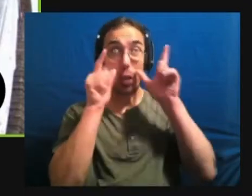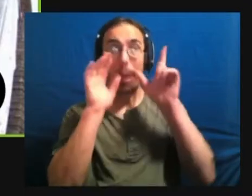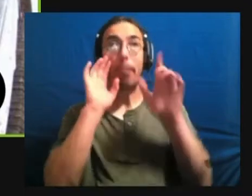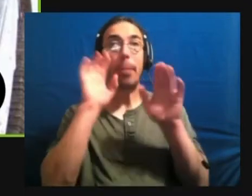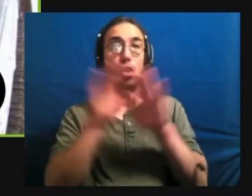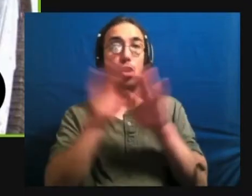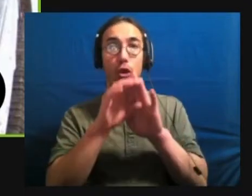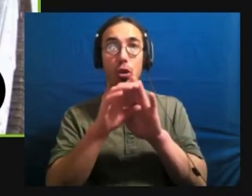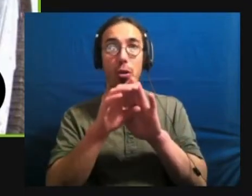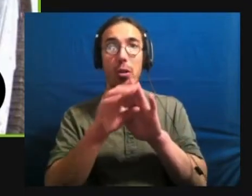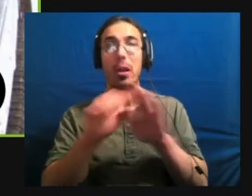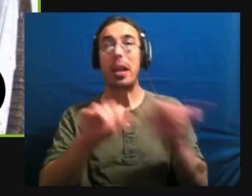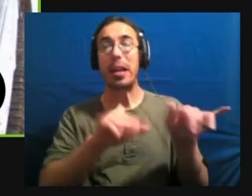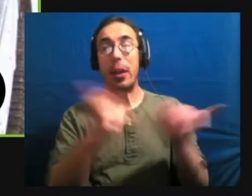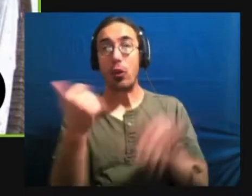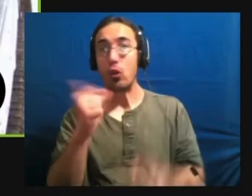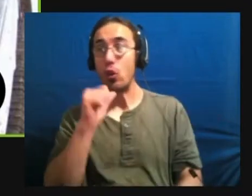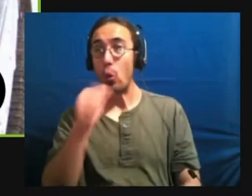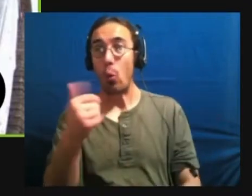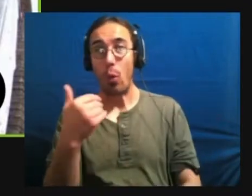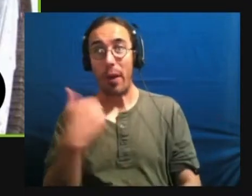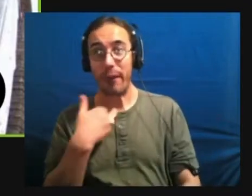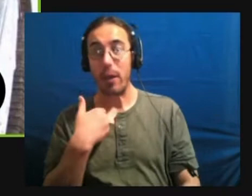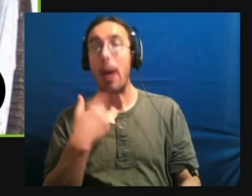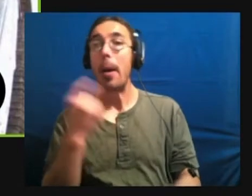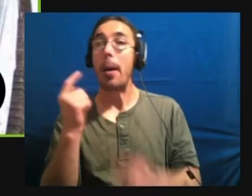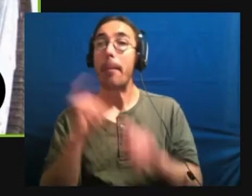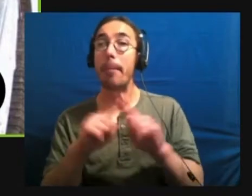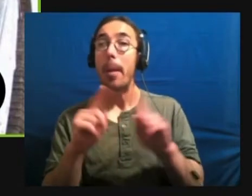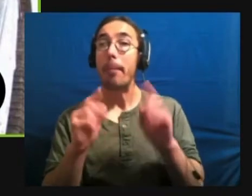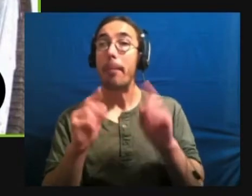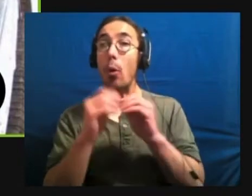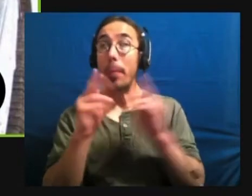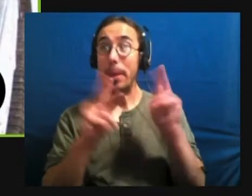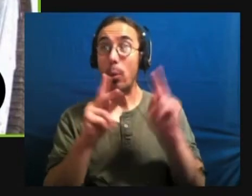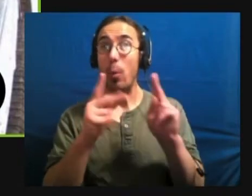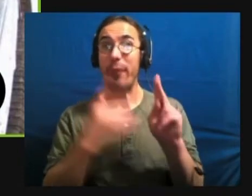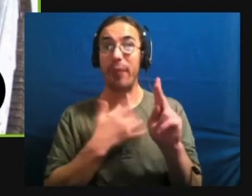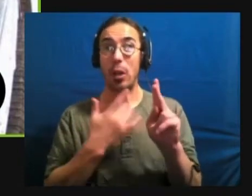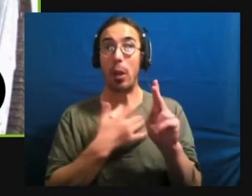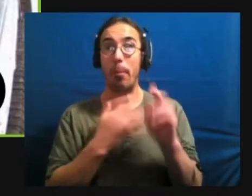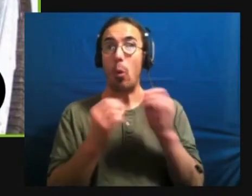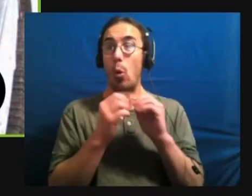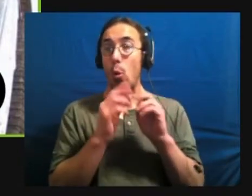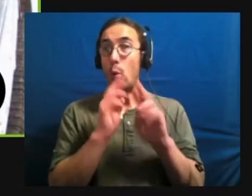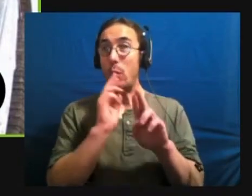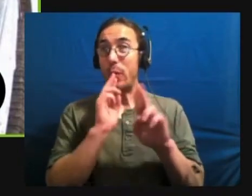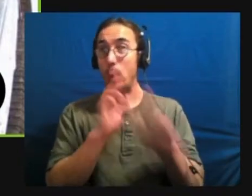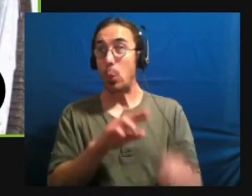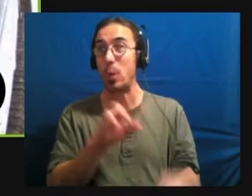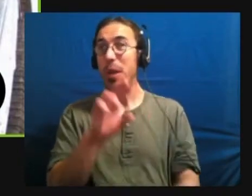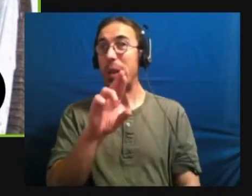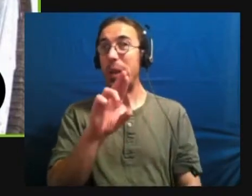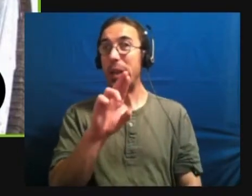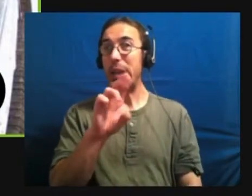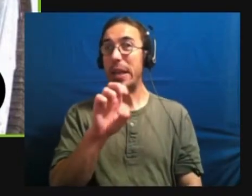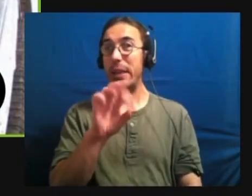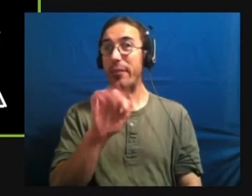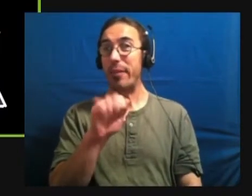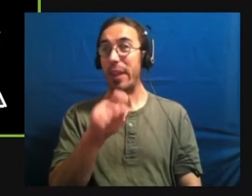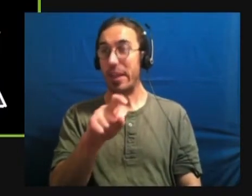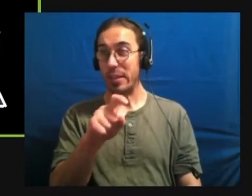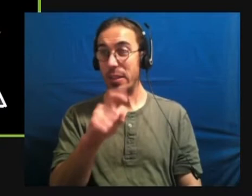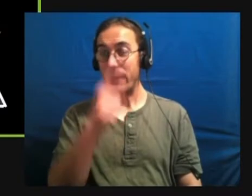And others don't. So some people will feel a lot more reflexive empathy for this person.